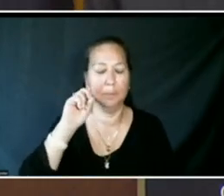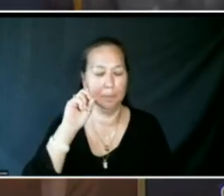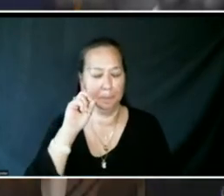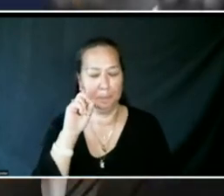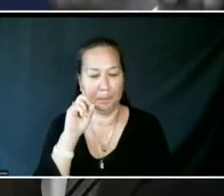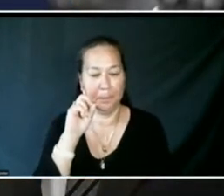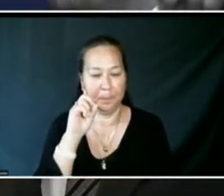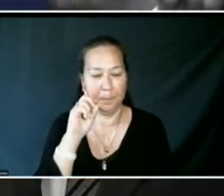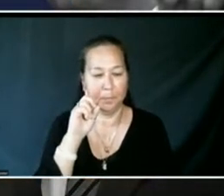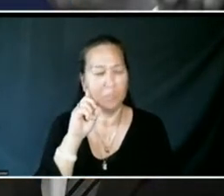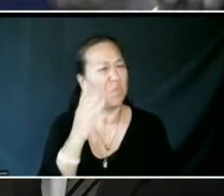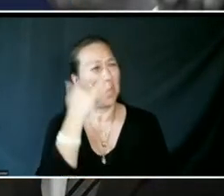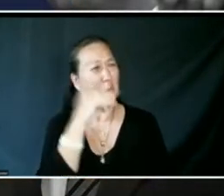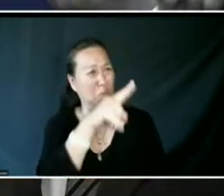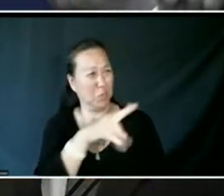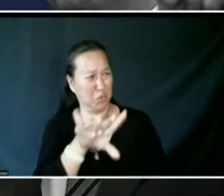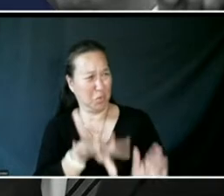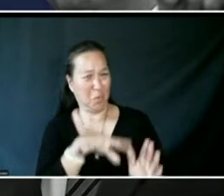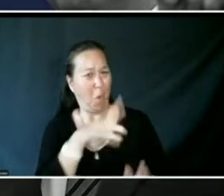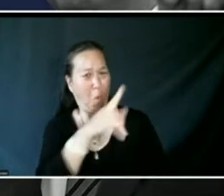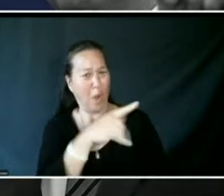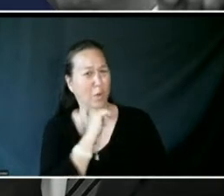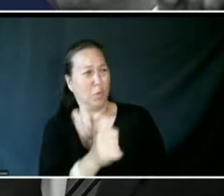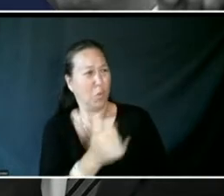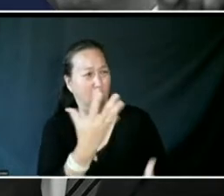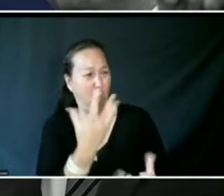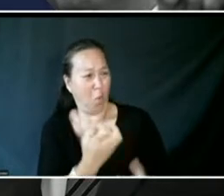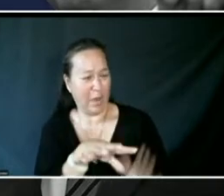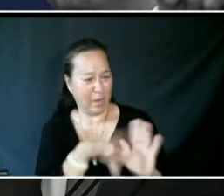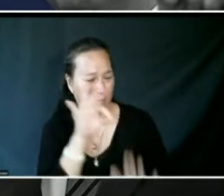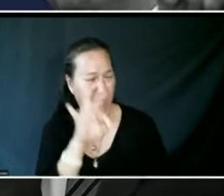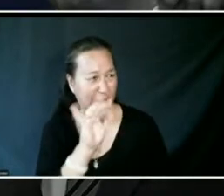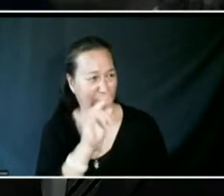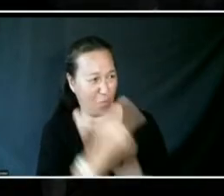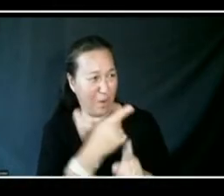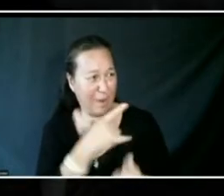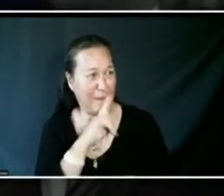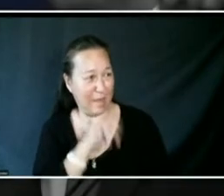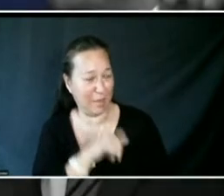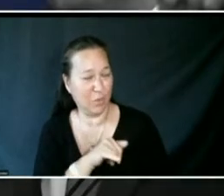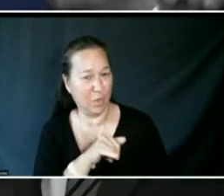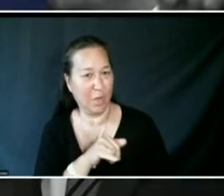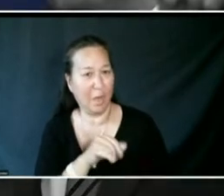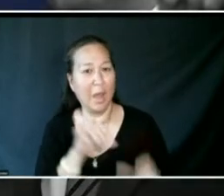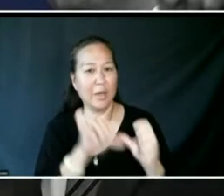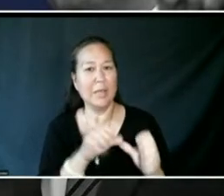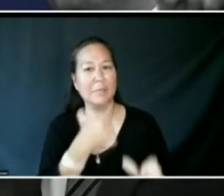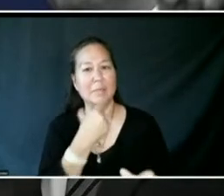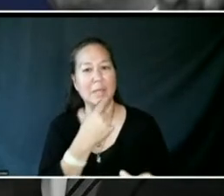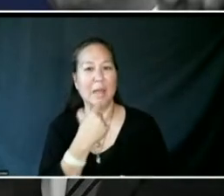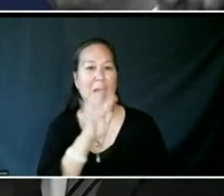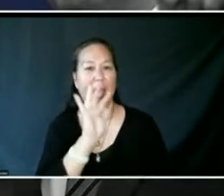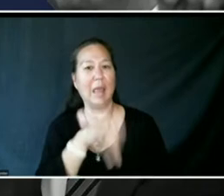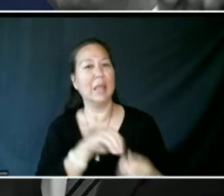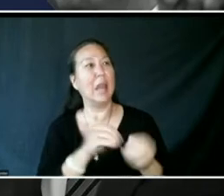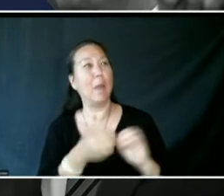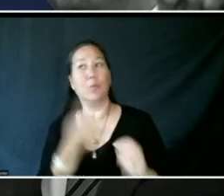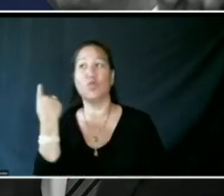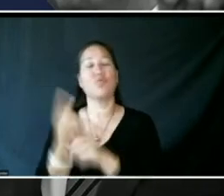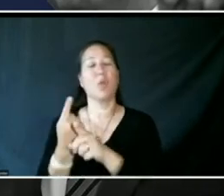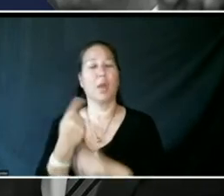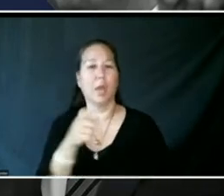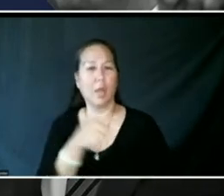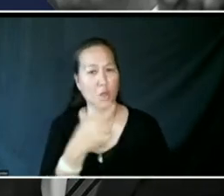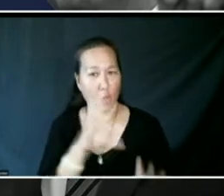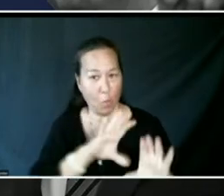Why wouldn't you want to find the right answer, Brad, instead of keep saying that the numbers are right? So look, can you get together tomorrow? And